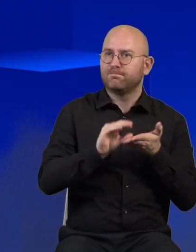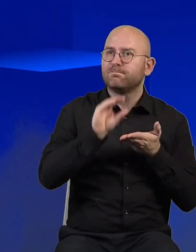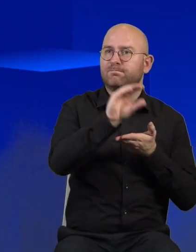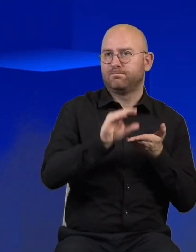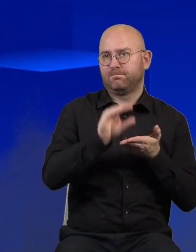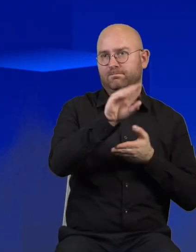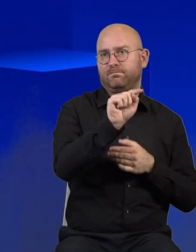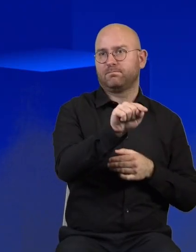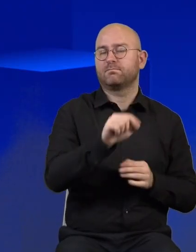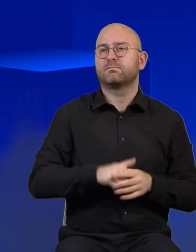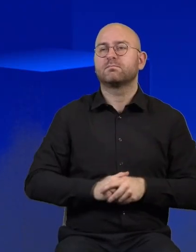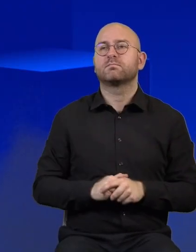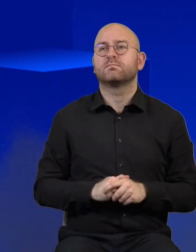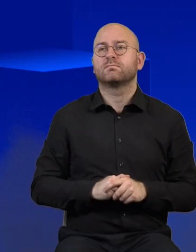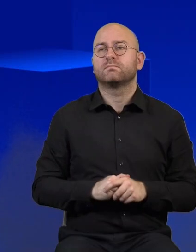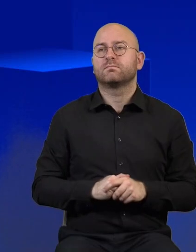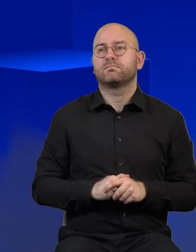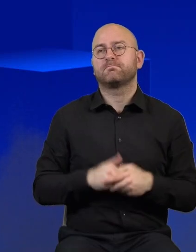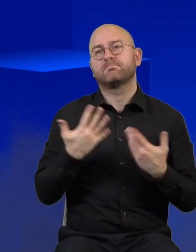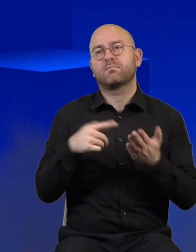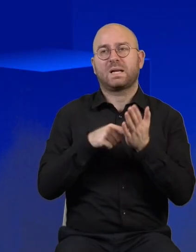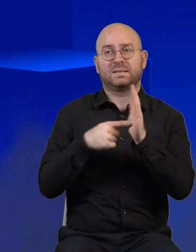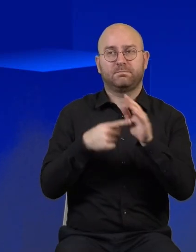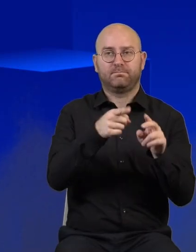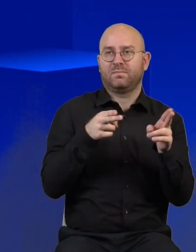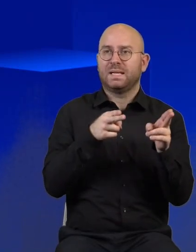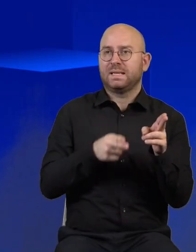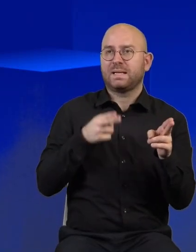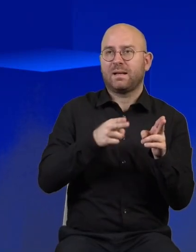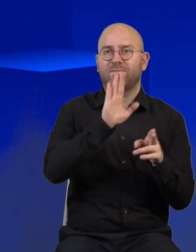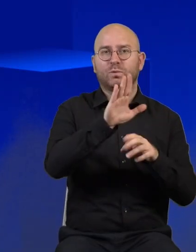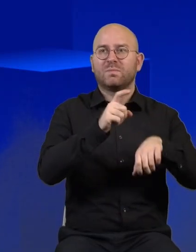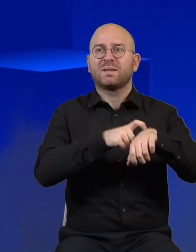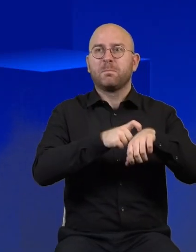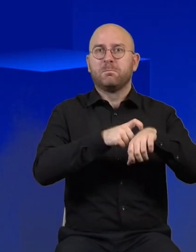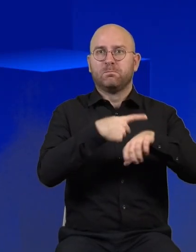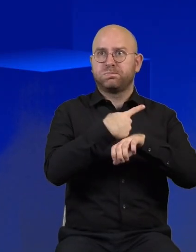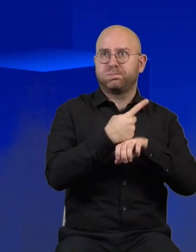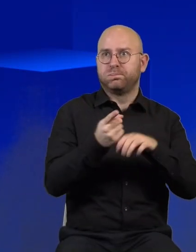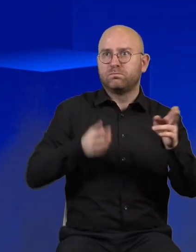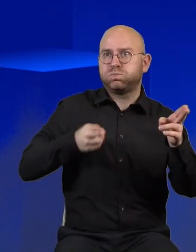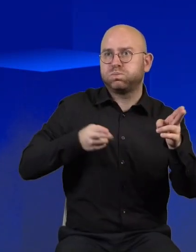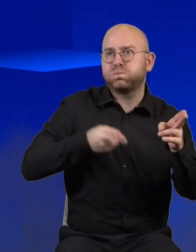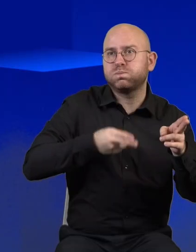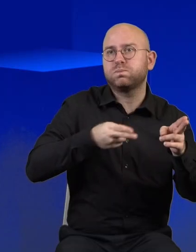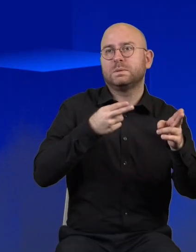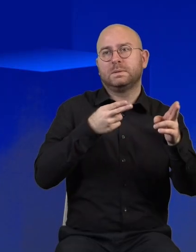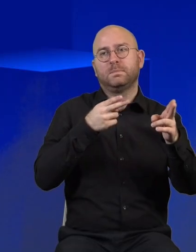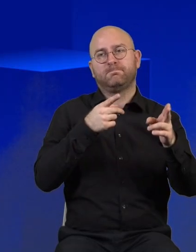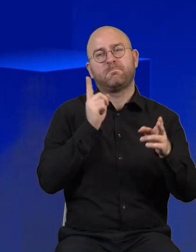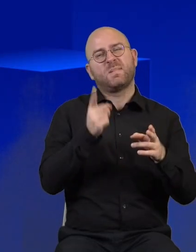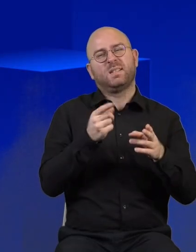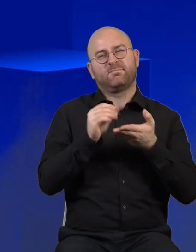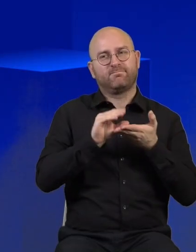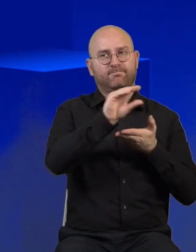cannot still how to say, it lags behind the speed of aircraft,